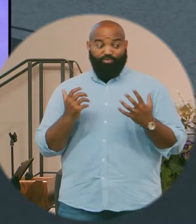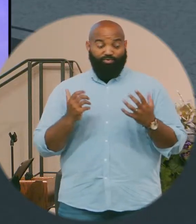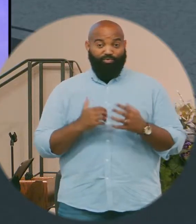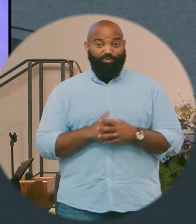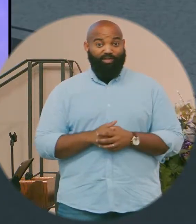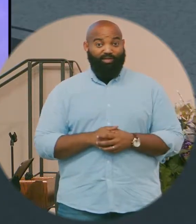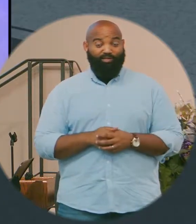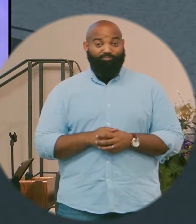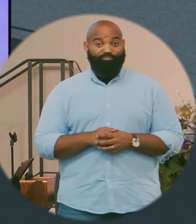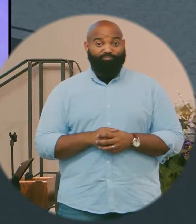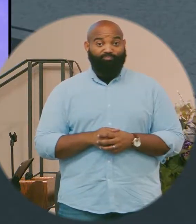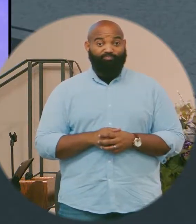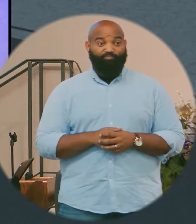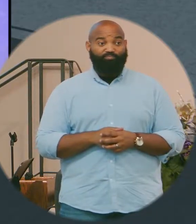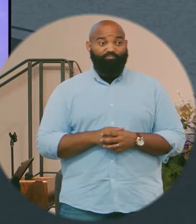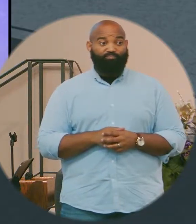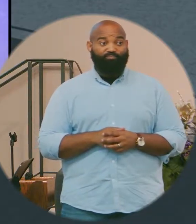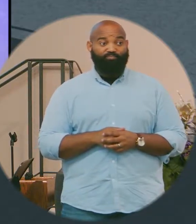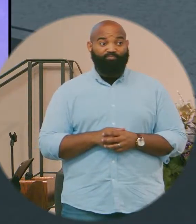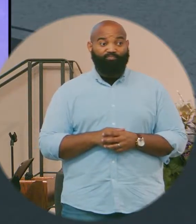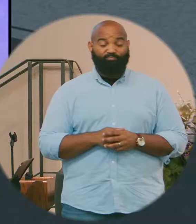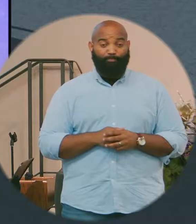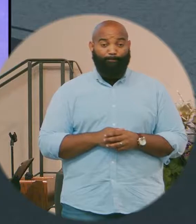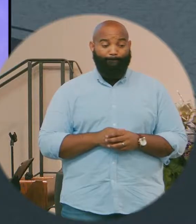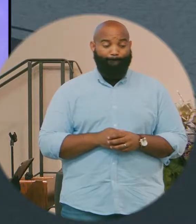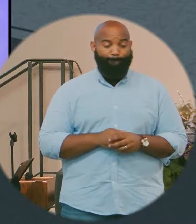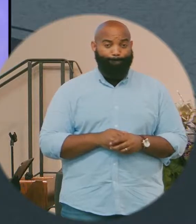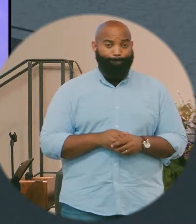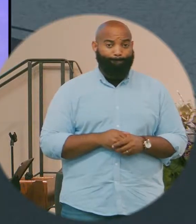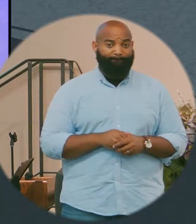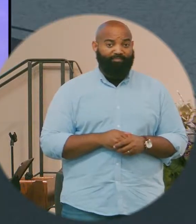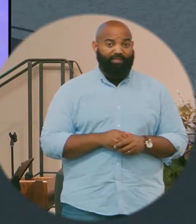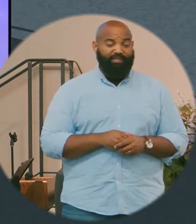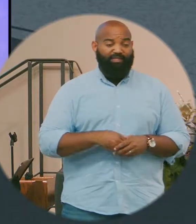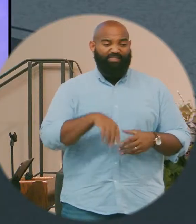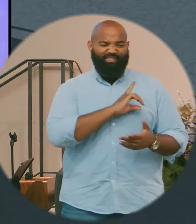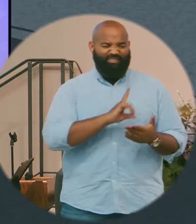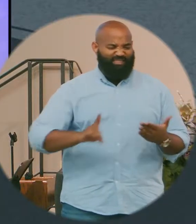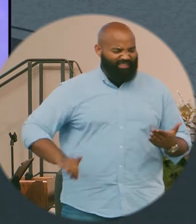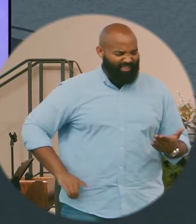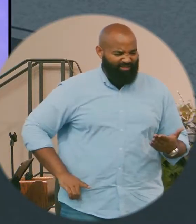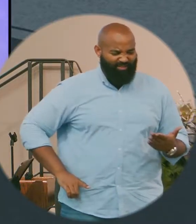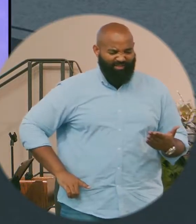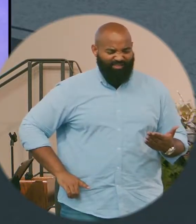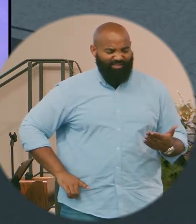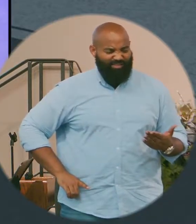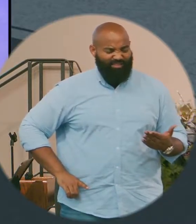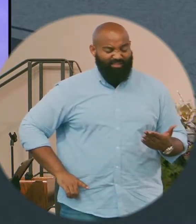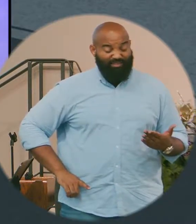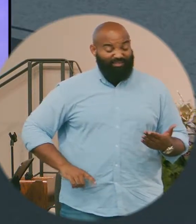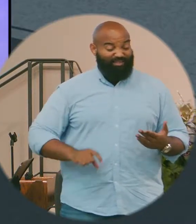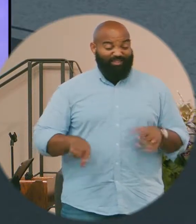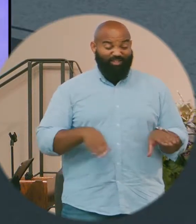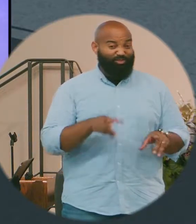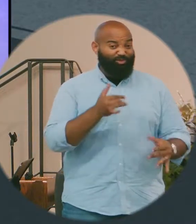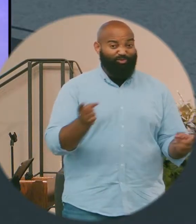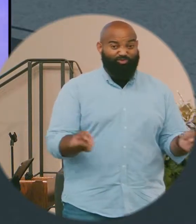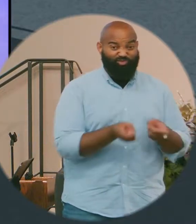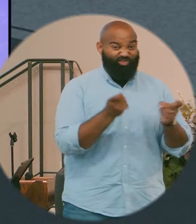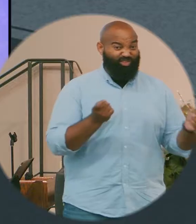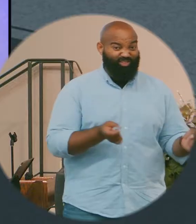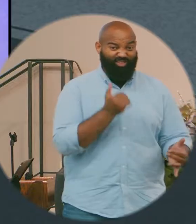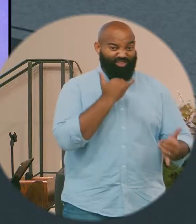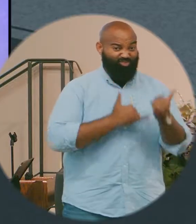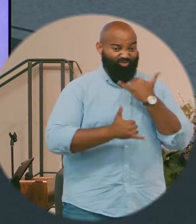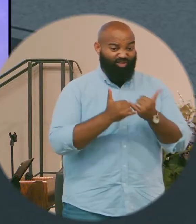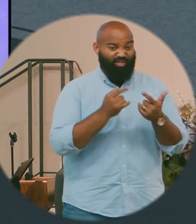2 Samuel 12 verses 1-12, and David responds with Psalm 51, and his